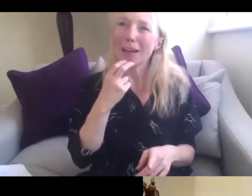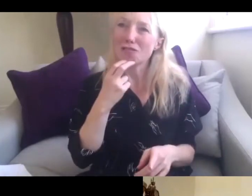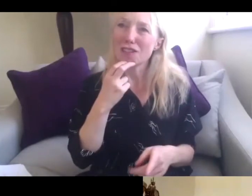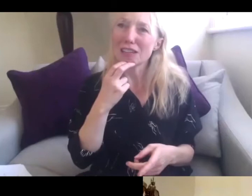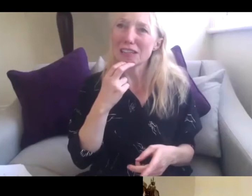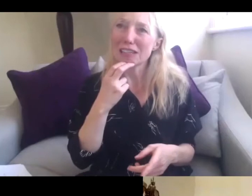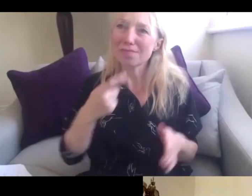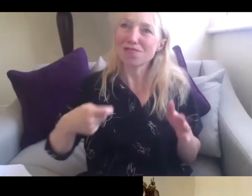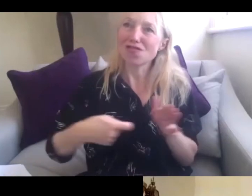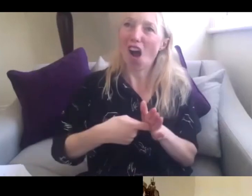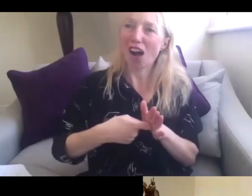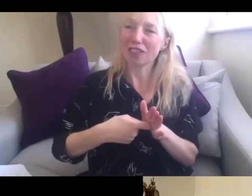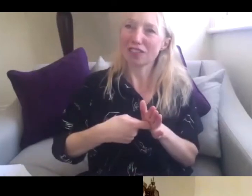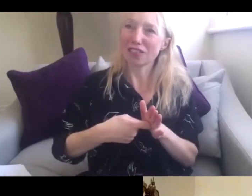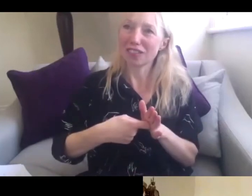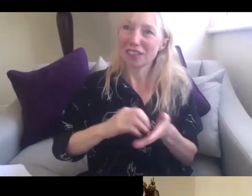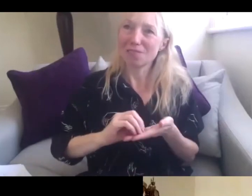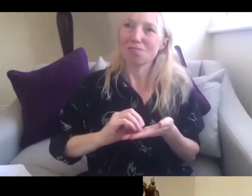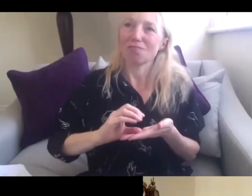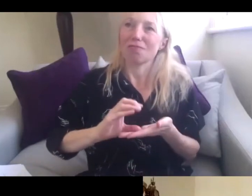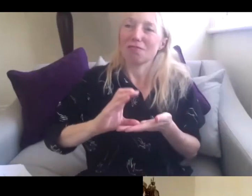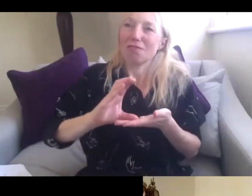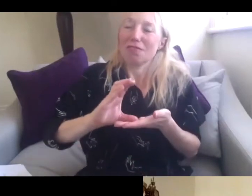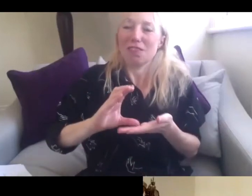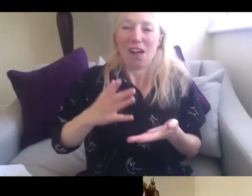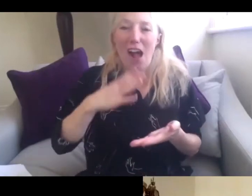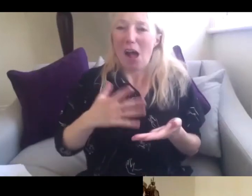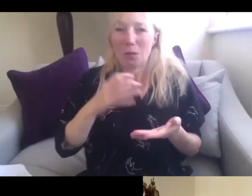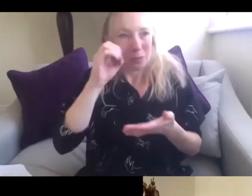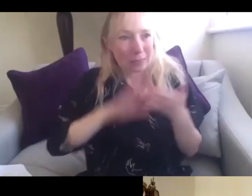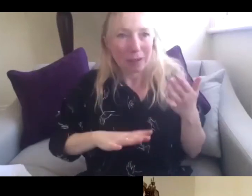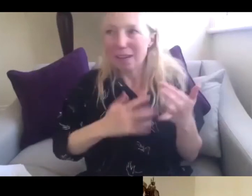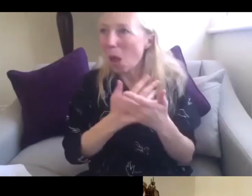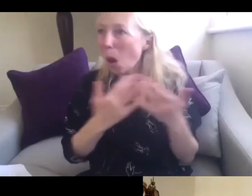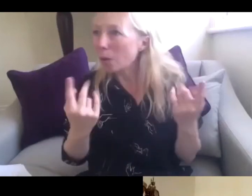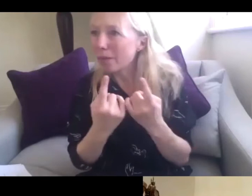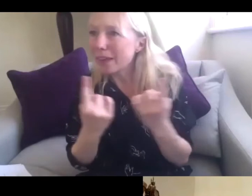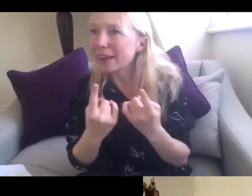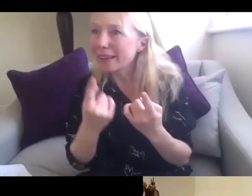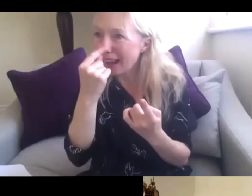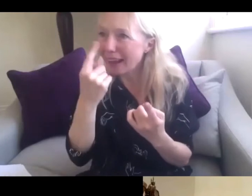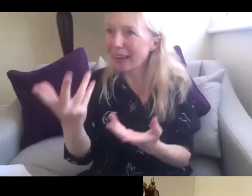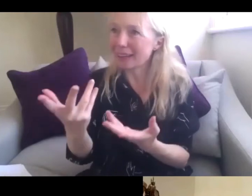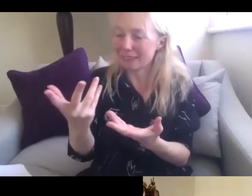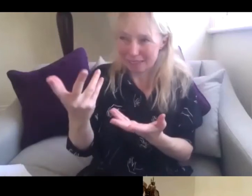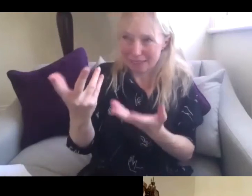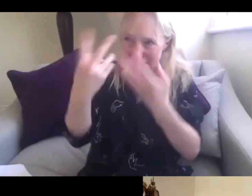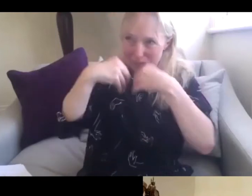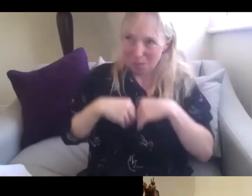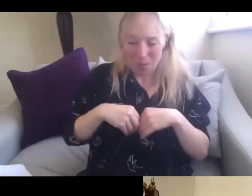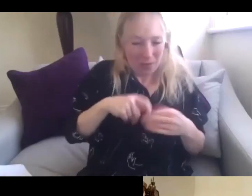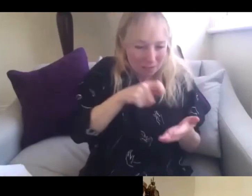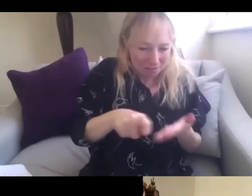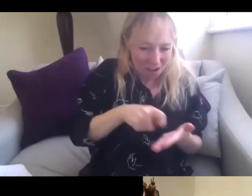back to writing, but I wanted to experience loads of stuff so then I could put them down into words. And I started writing